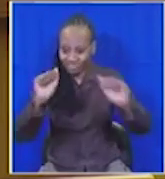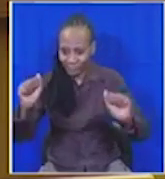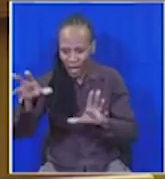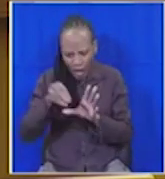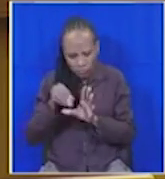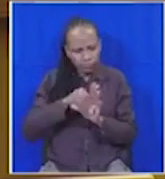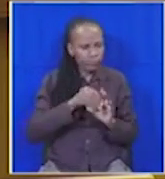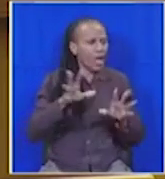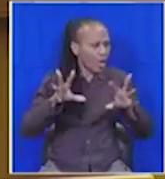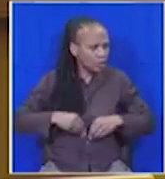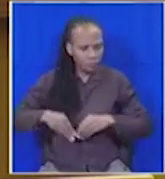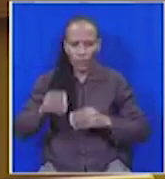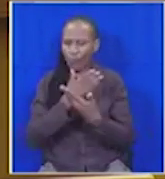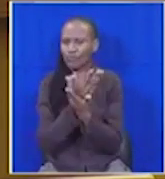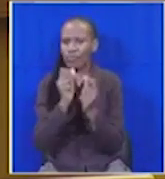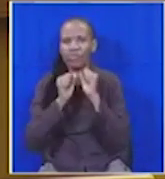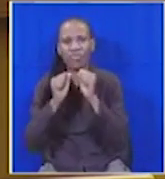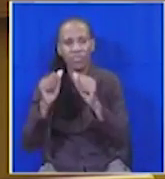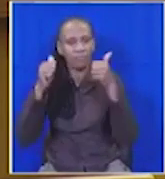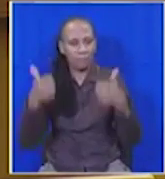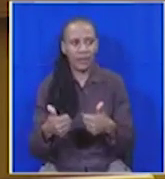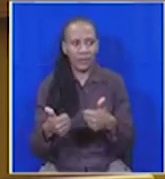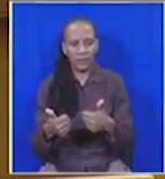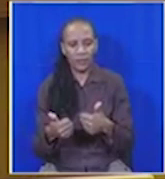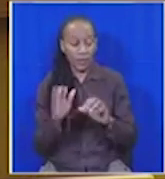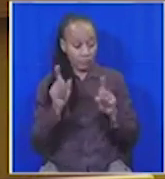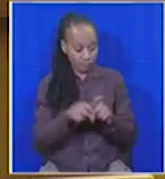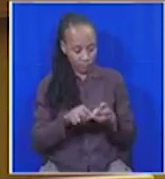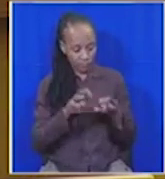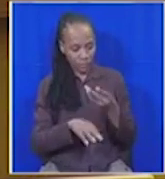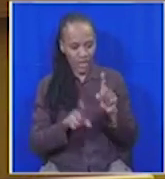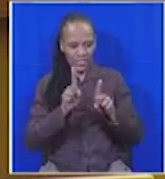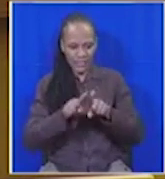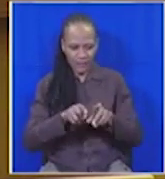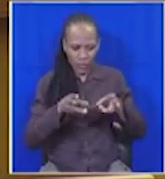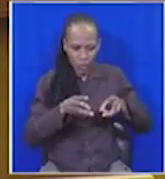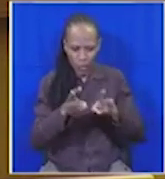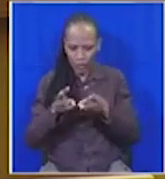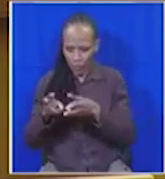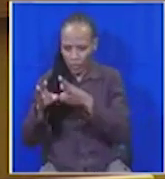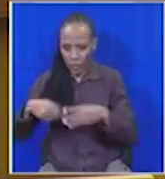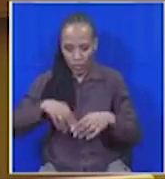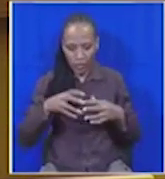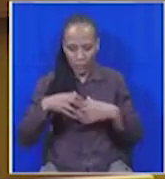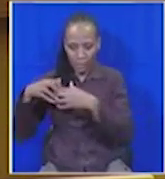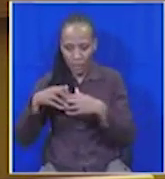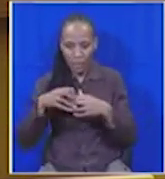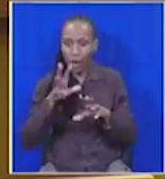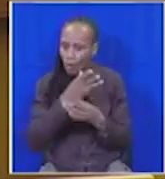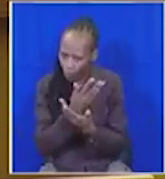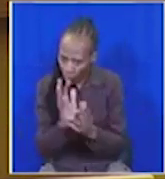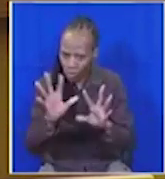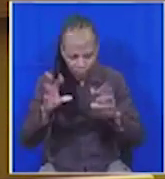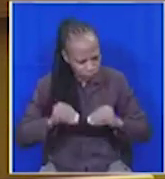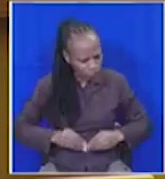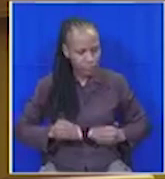Thirdly, it should capture the best conventions and practices that we have established. And let us be honest, we have